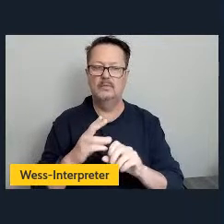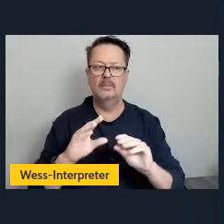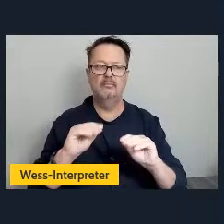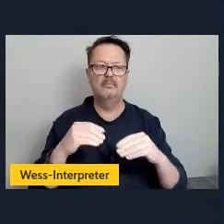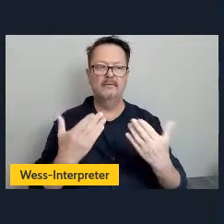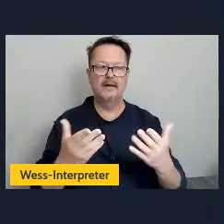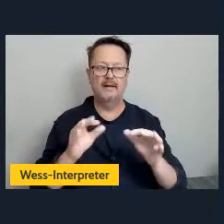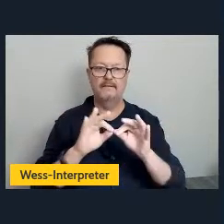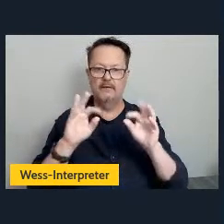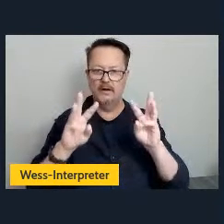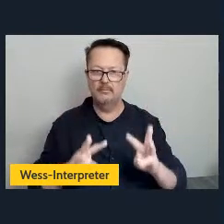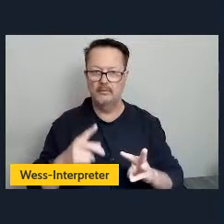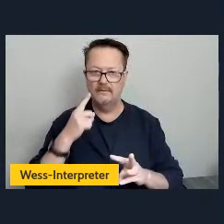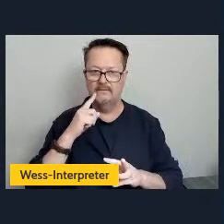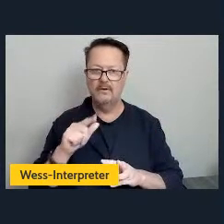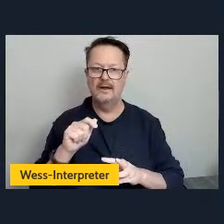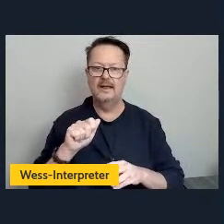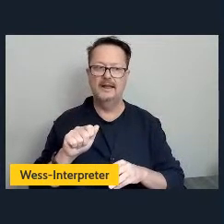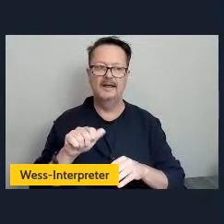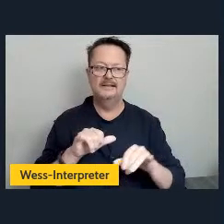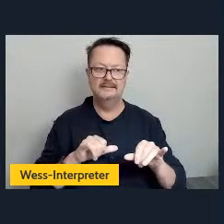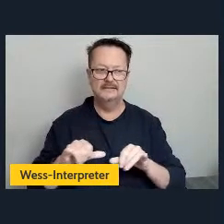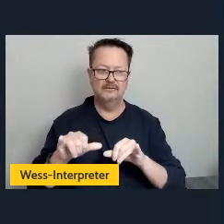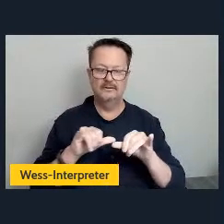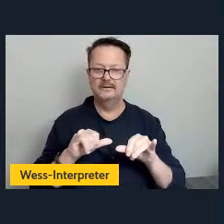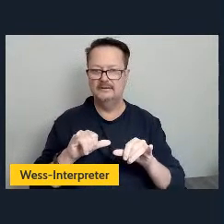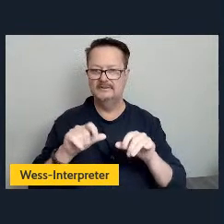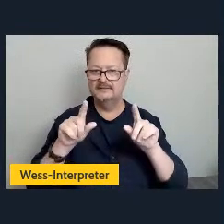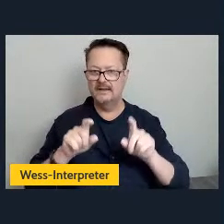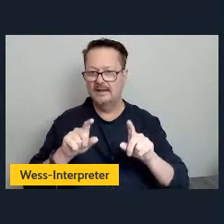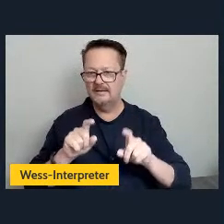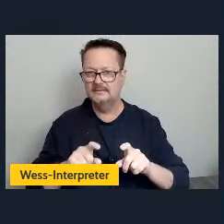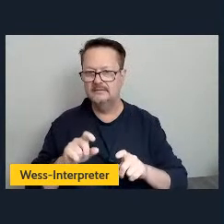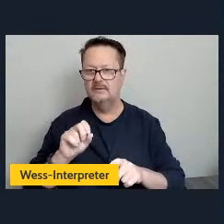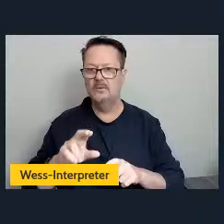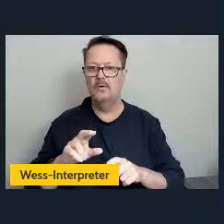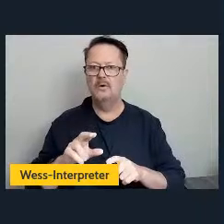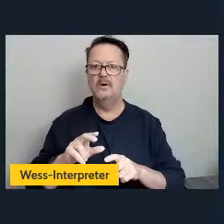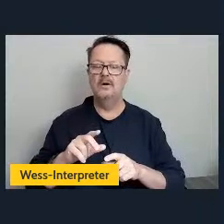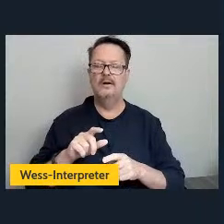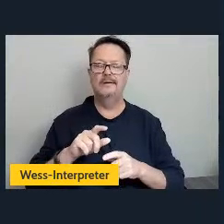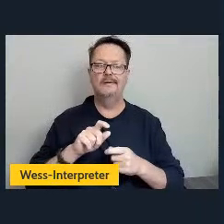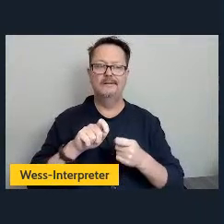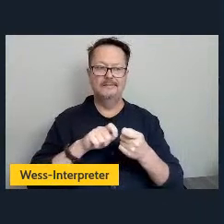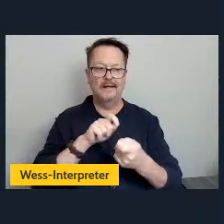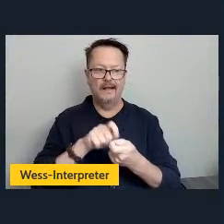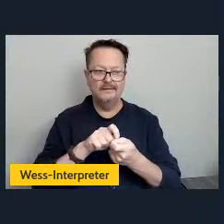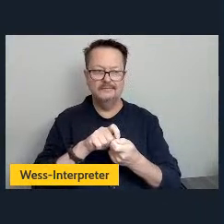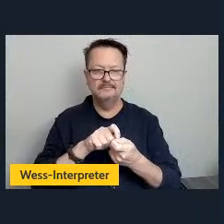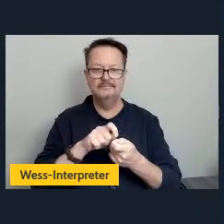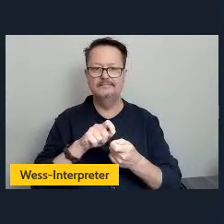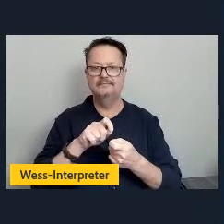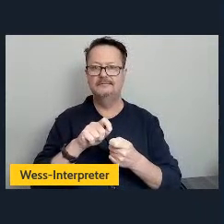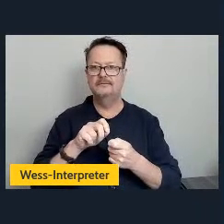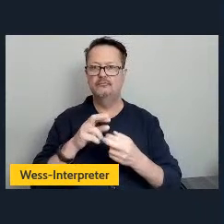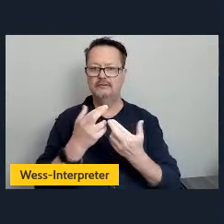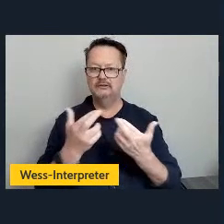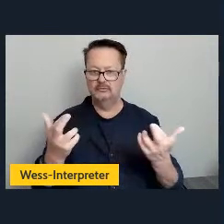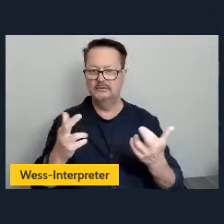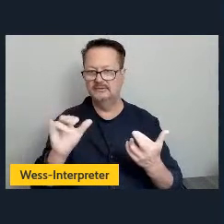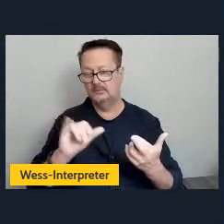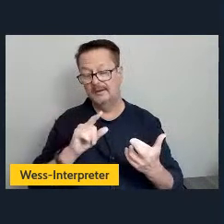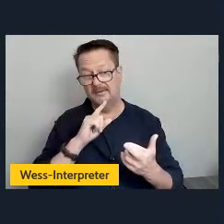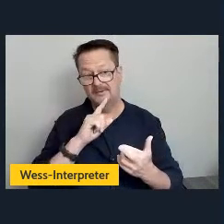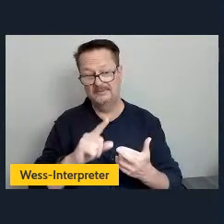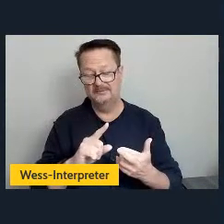for asynchronous testing or asynchronous creation of custom resources, I should say, as well, which is quite